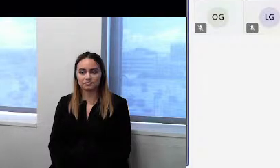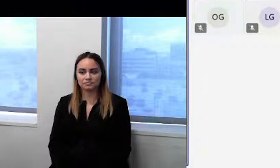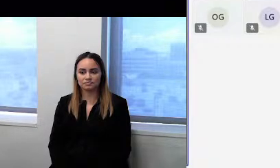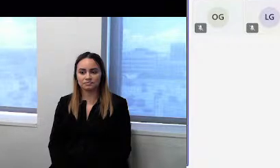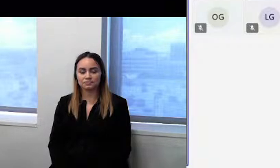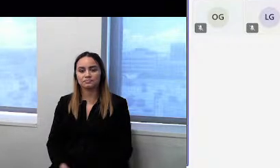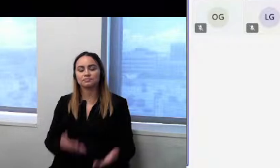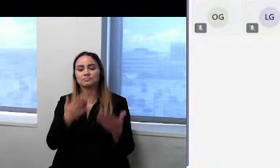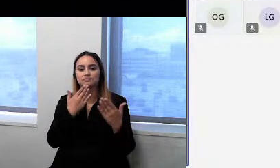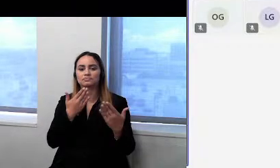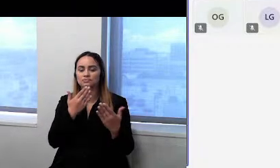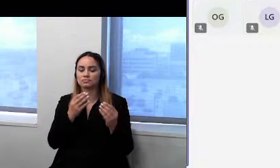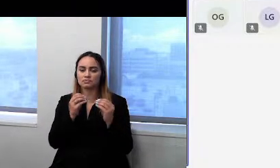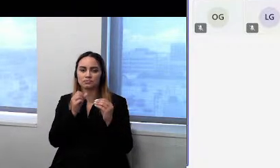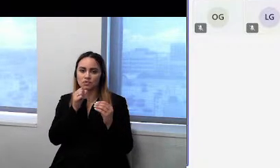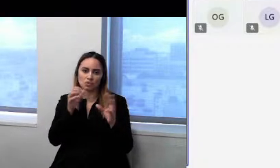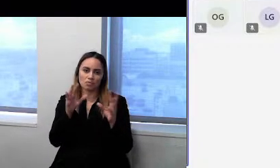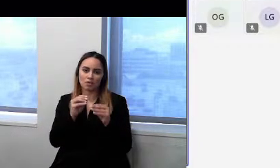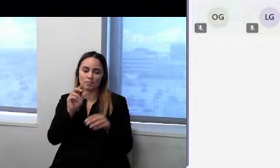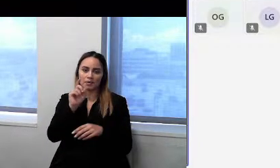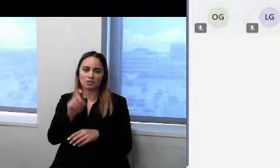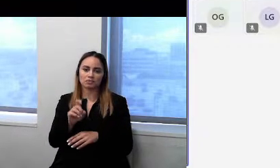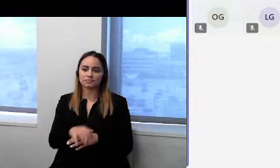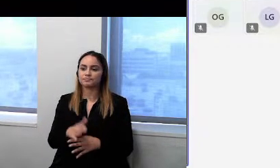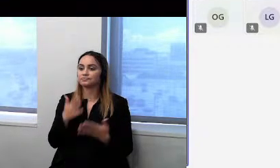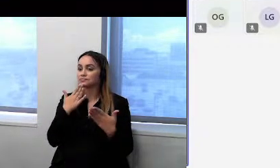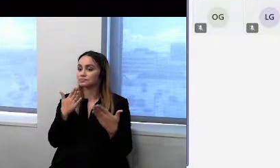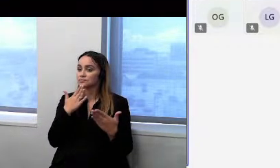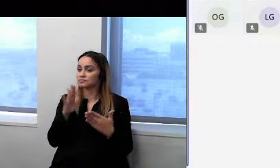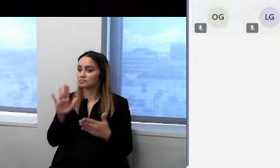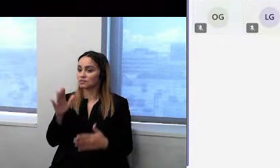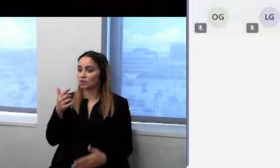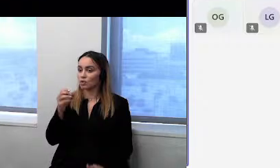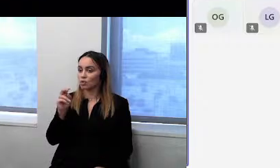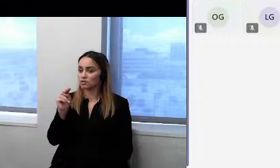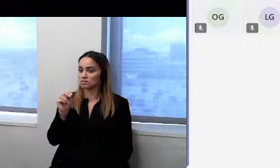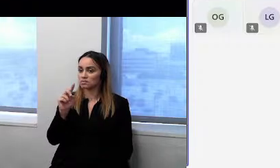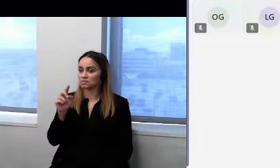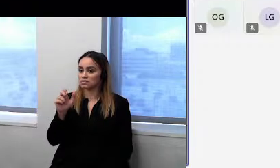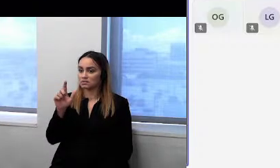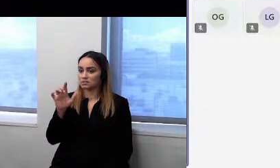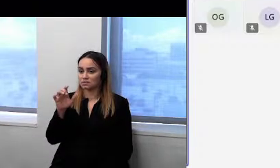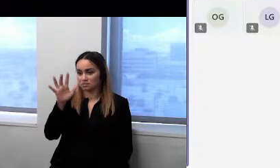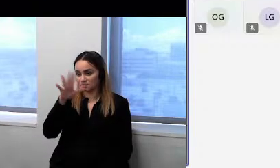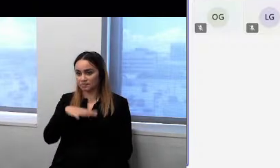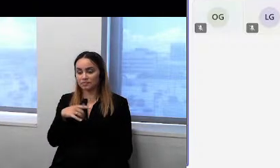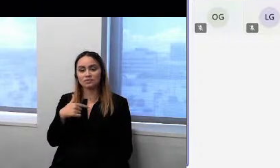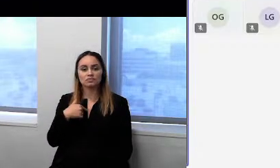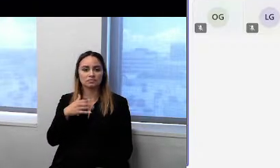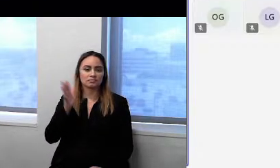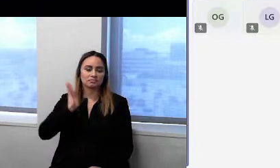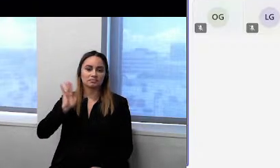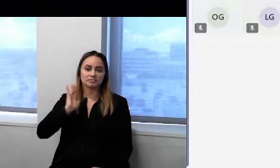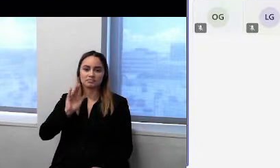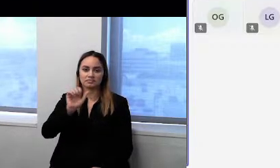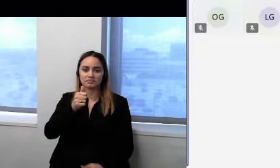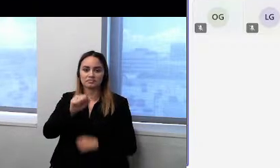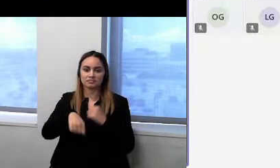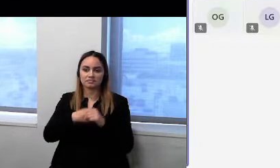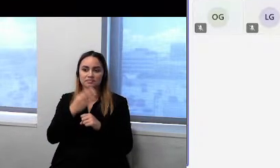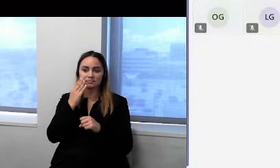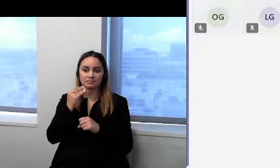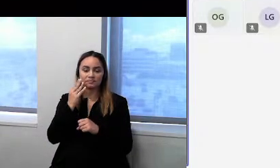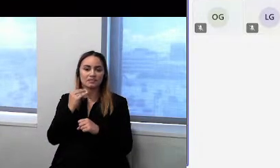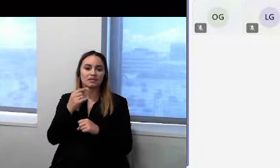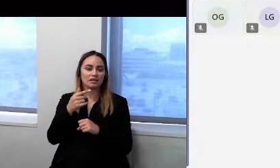Thank you very much. I have no more questions. Thank you, Mr. Gonzalez. I had the same experience 10 years ago. Your questions are always